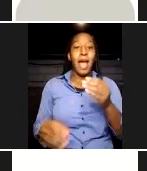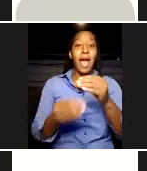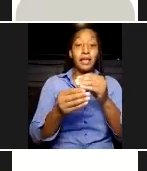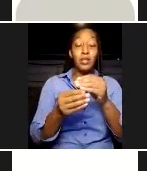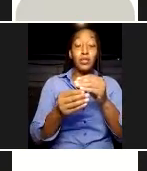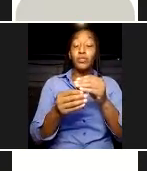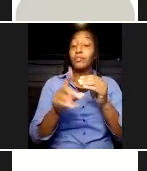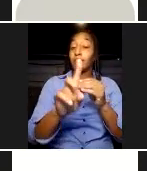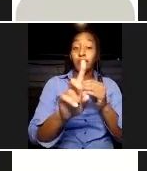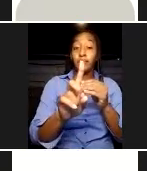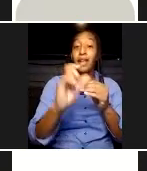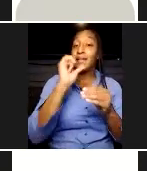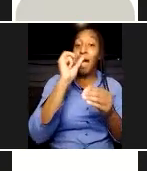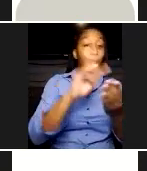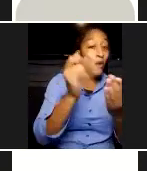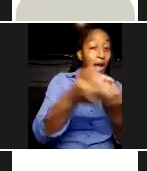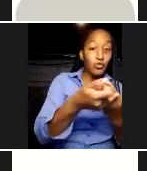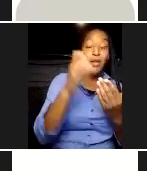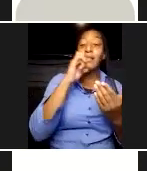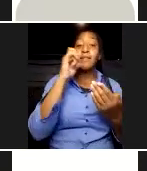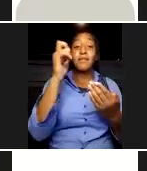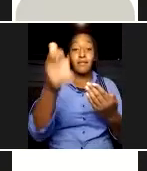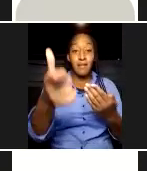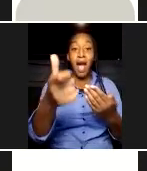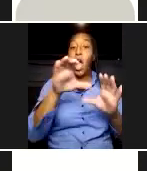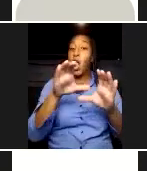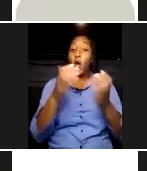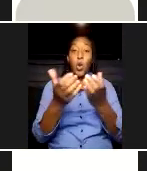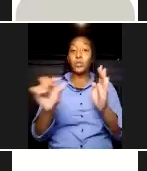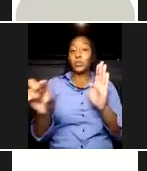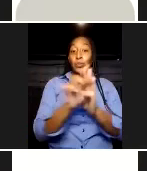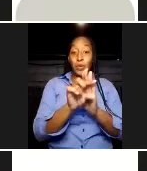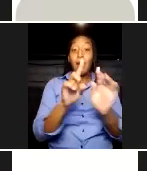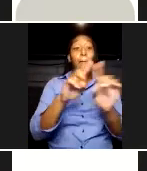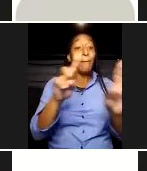course grade or score. So what you have to do is you have to build a car.